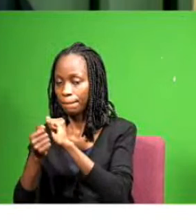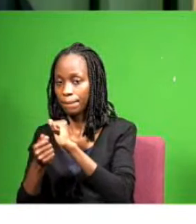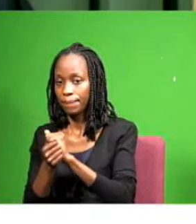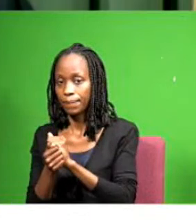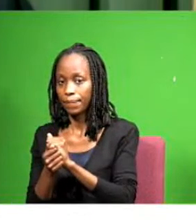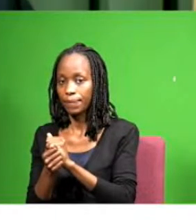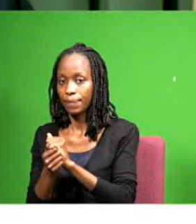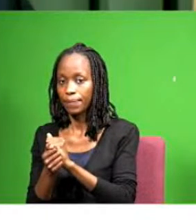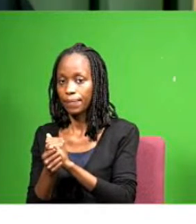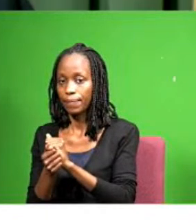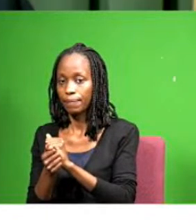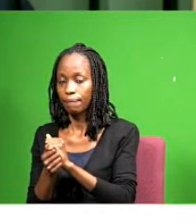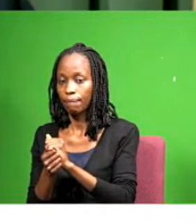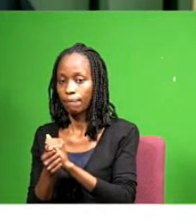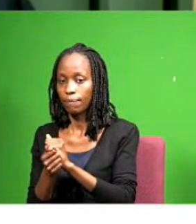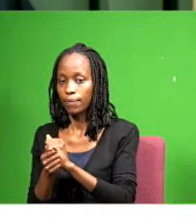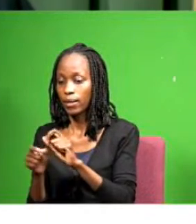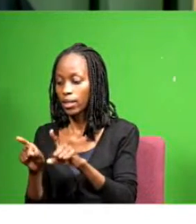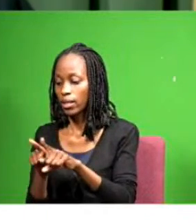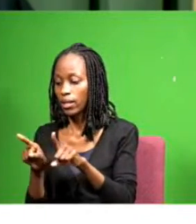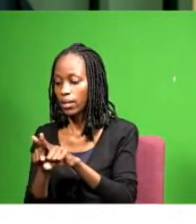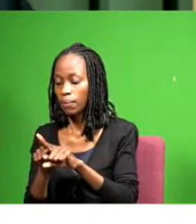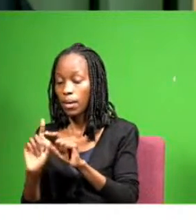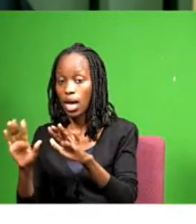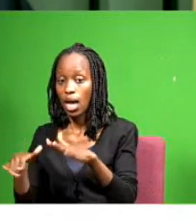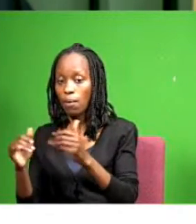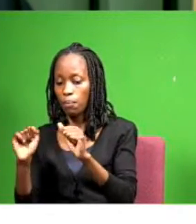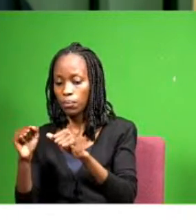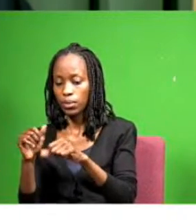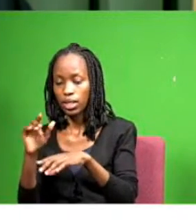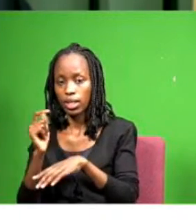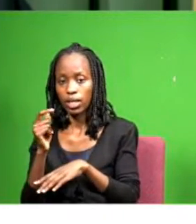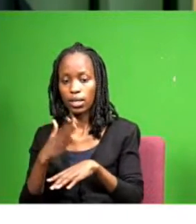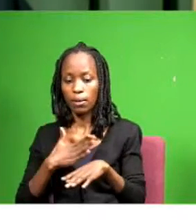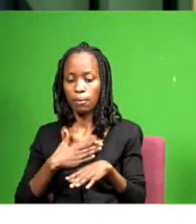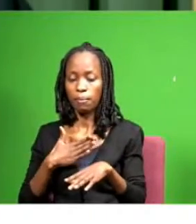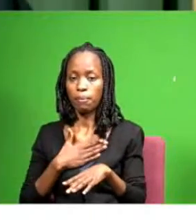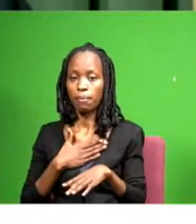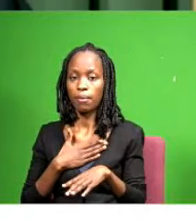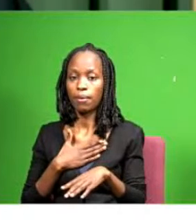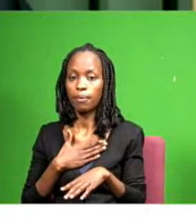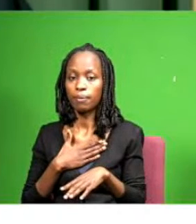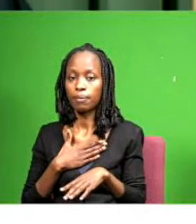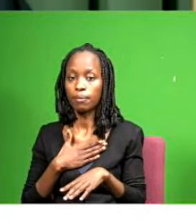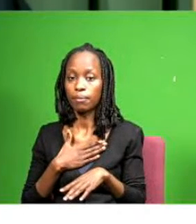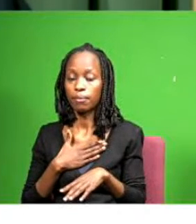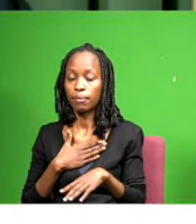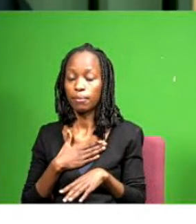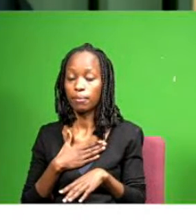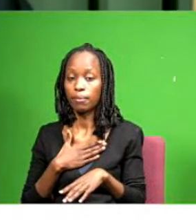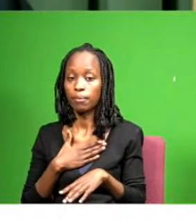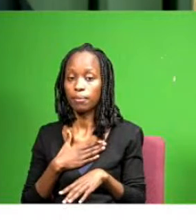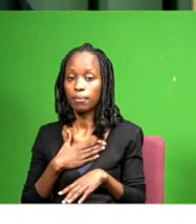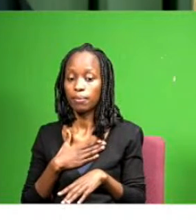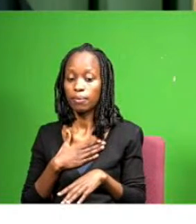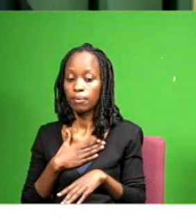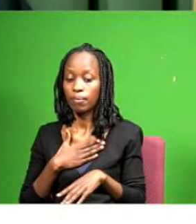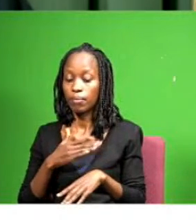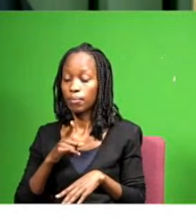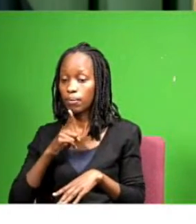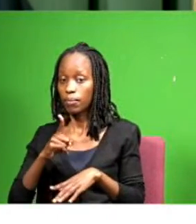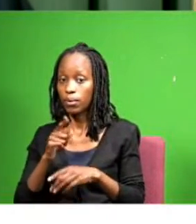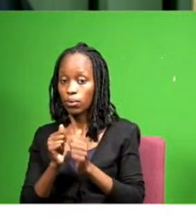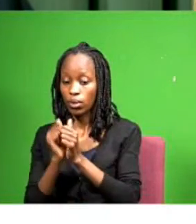clauses and their applicability in Kenya, I had the benefit of reading in draft the elaborate opinion of my brother Justice